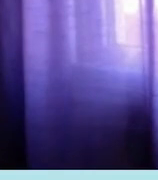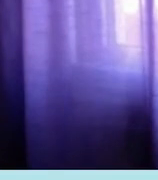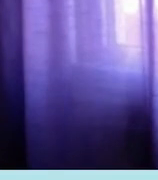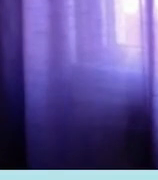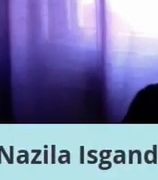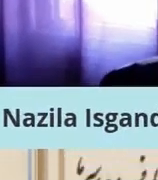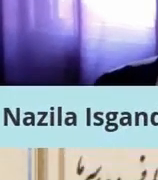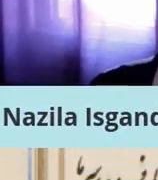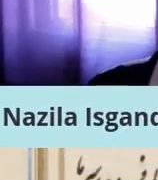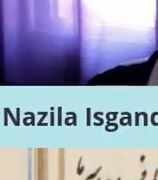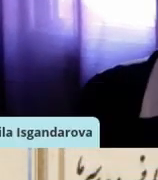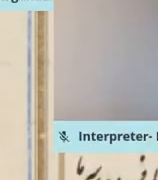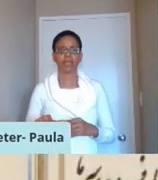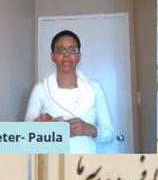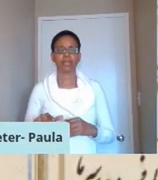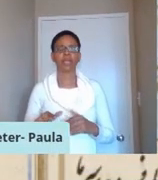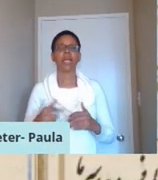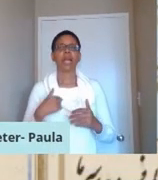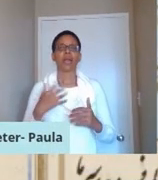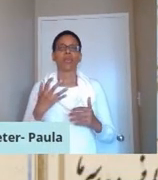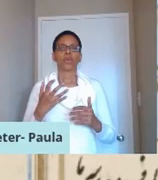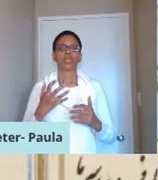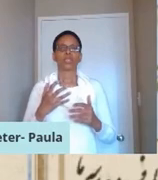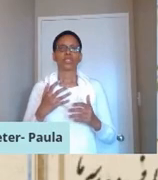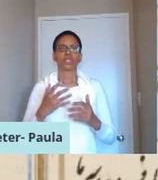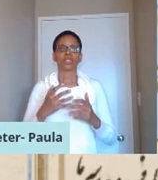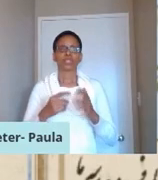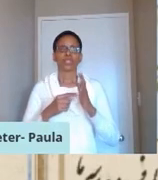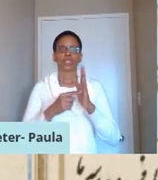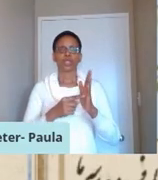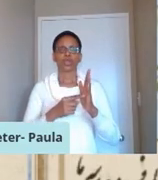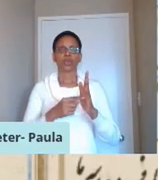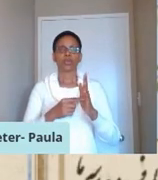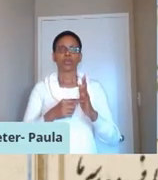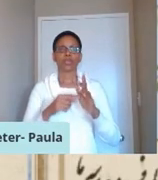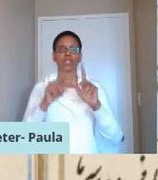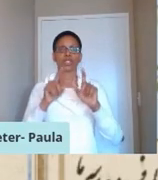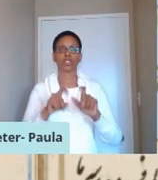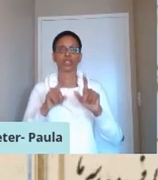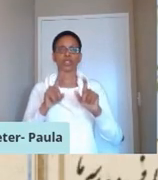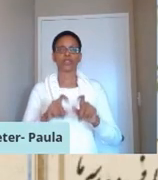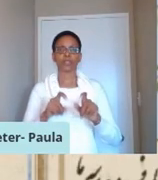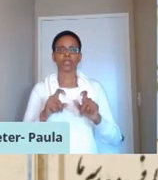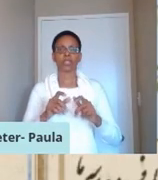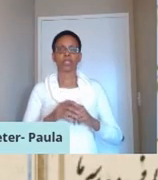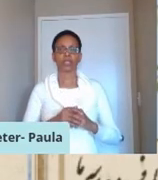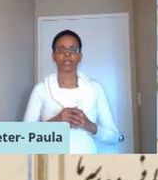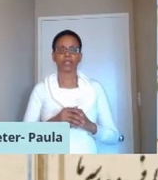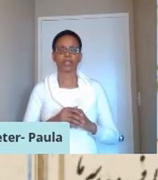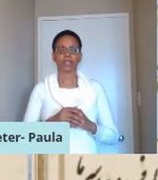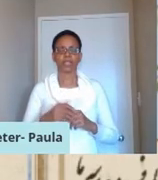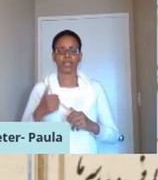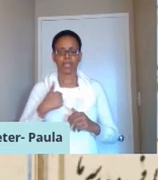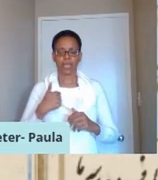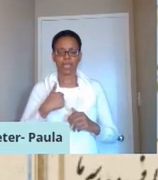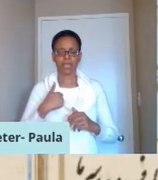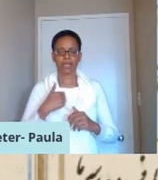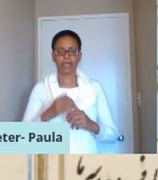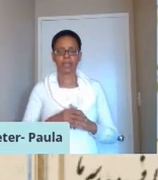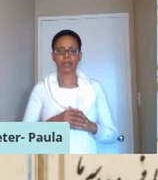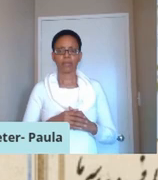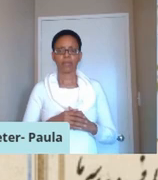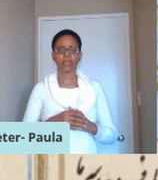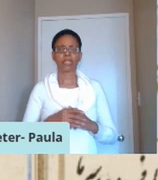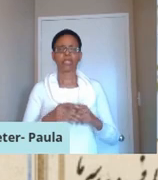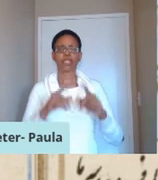Azerbaijani Women Support Center. Okay, I want to share with you the survey done by Azerbaijani Women Support Center in Canada. They